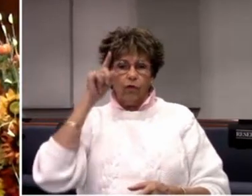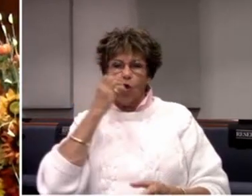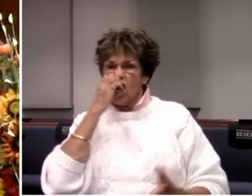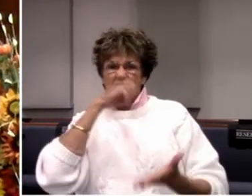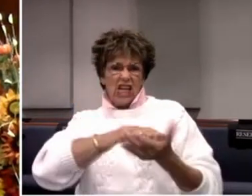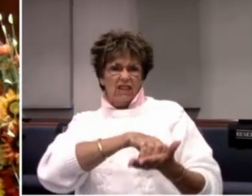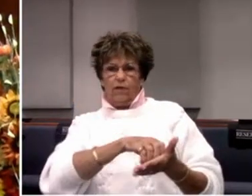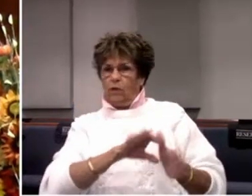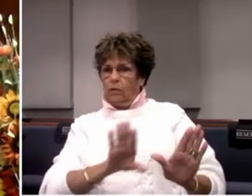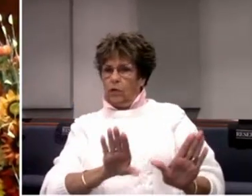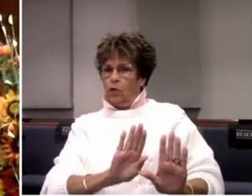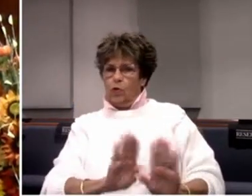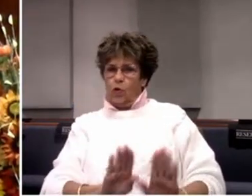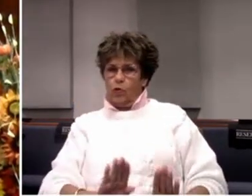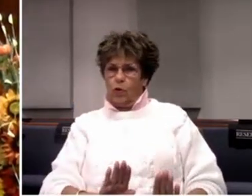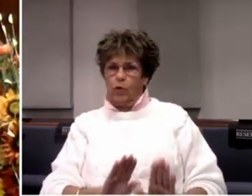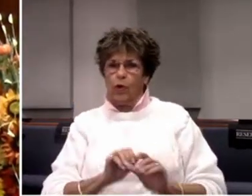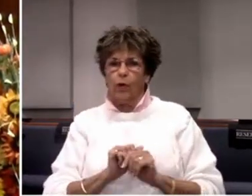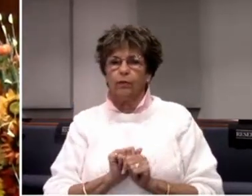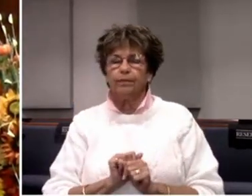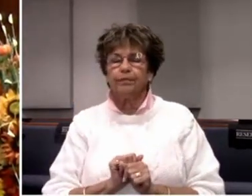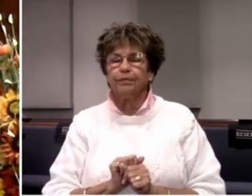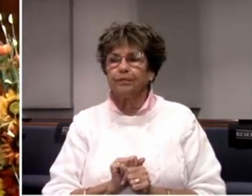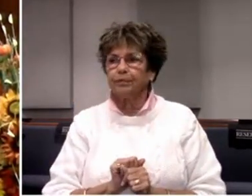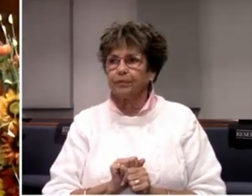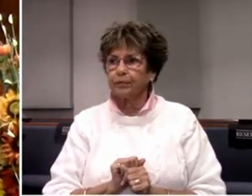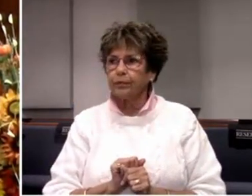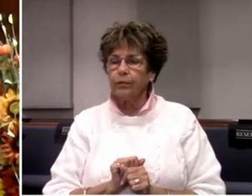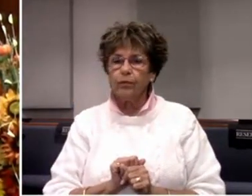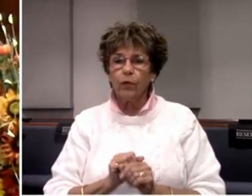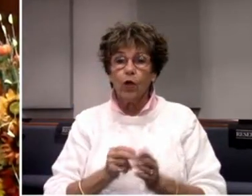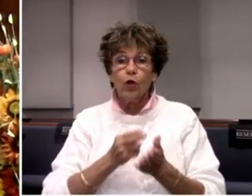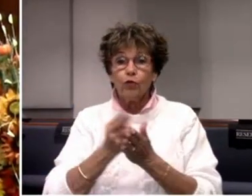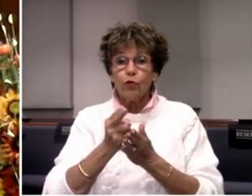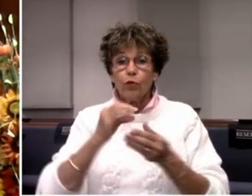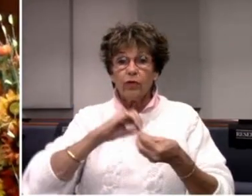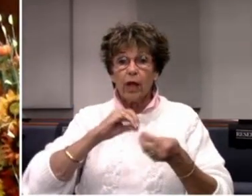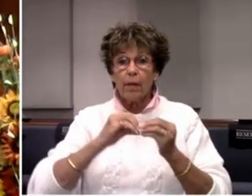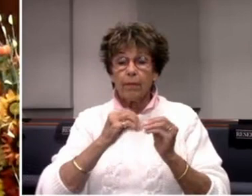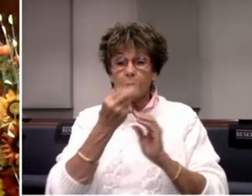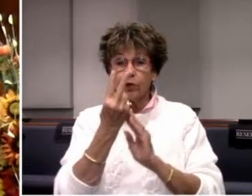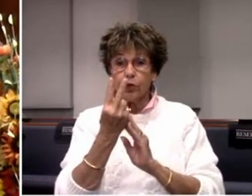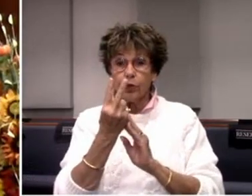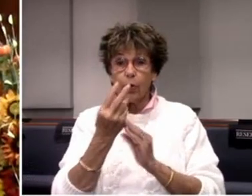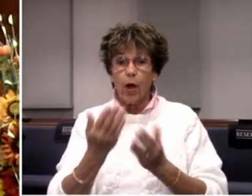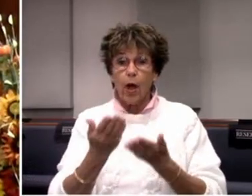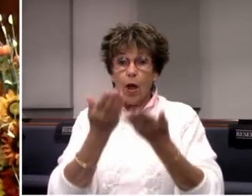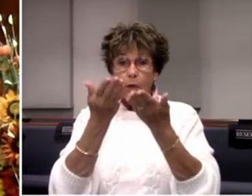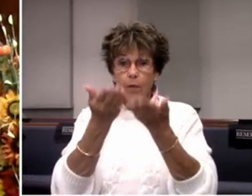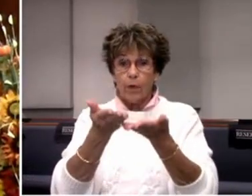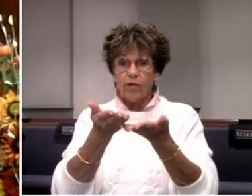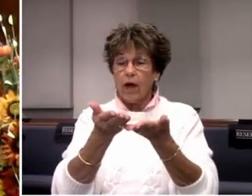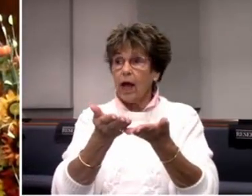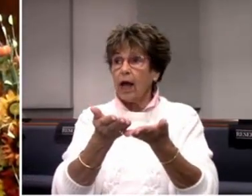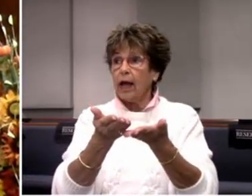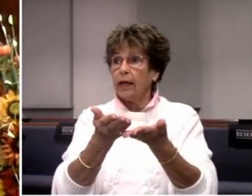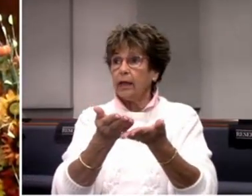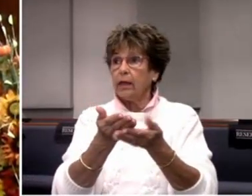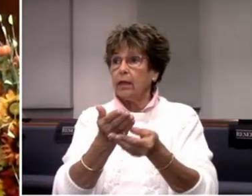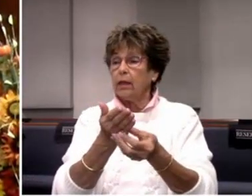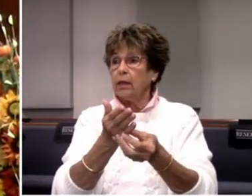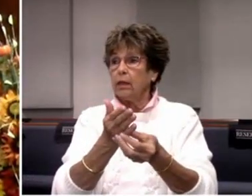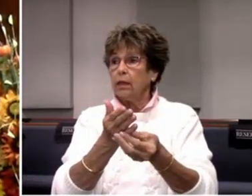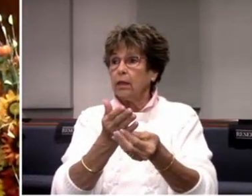one. Thought number two, truth number two, provide things, how